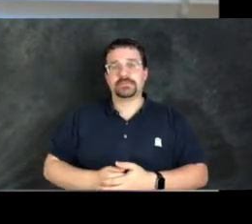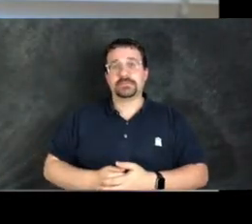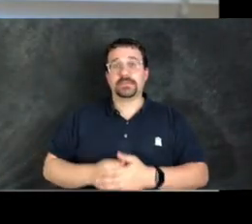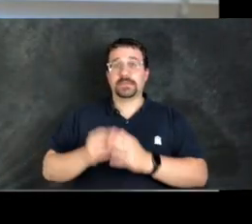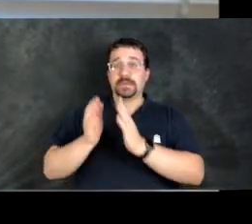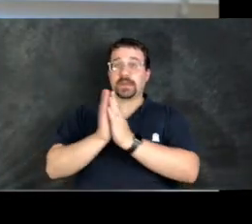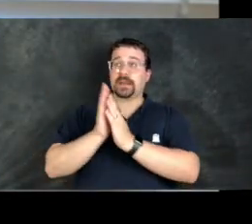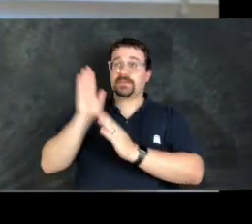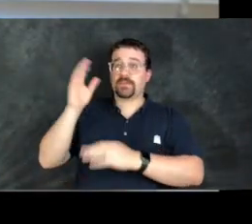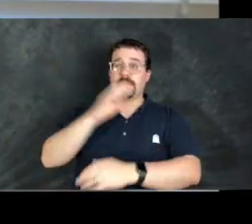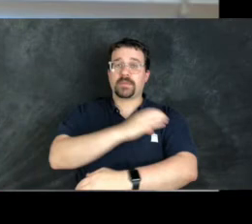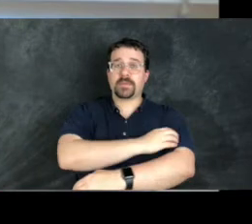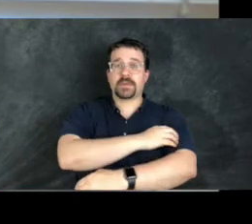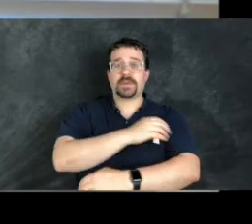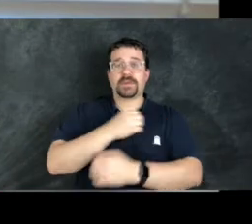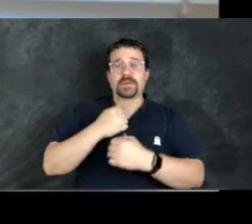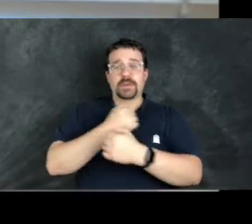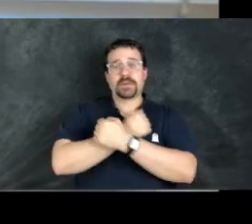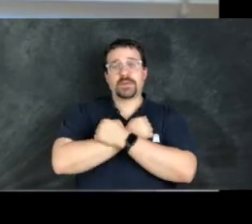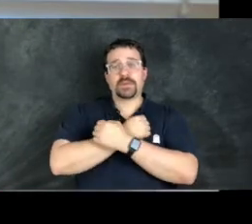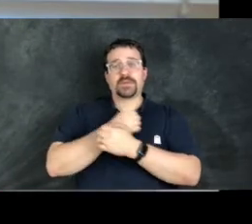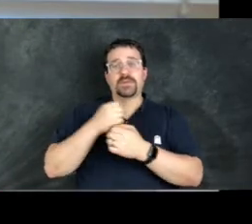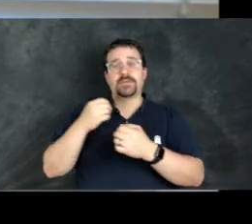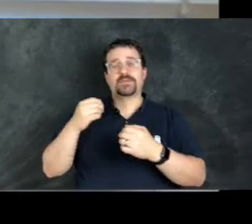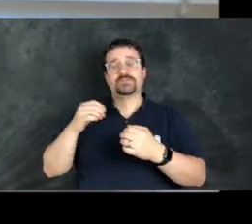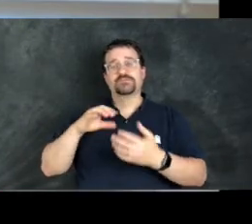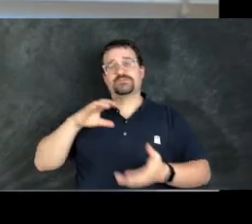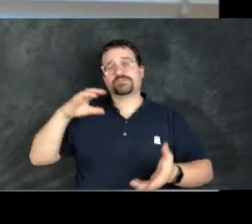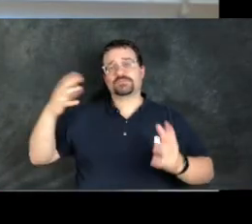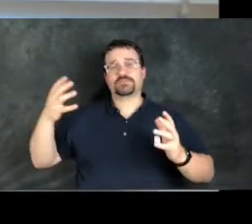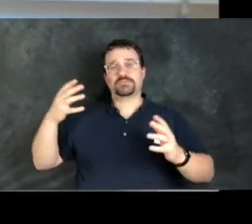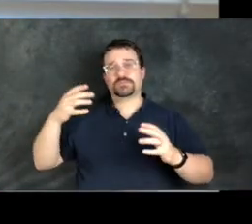We ask for your power and love to overcome the